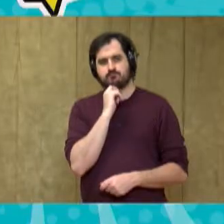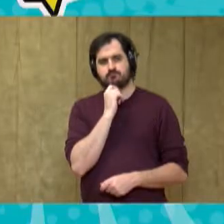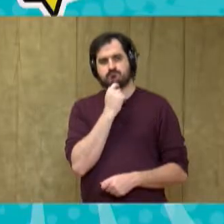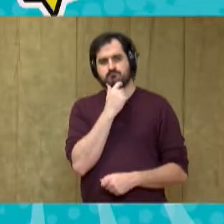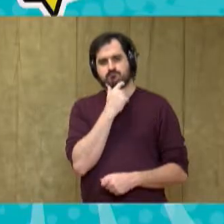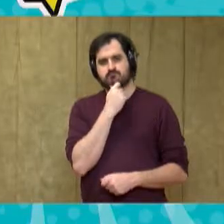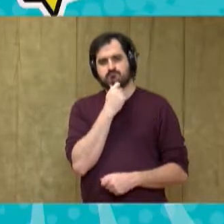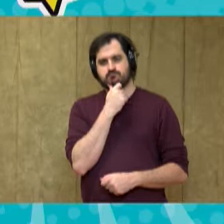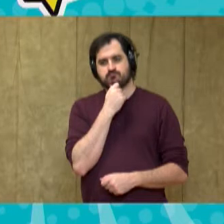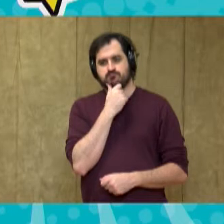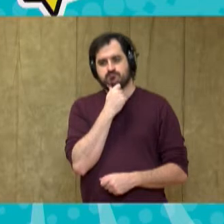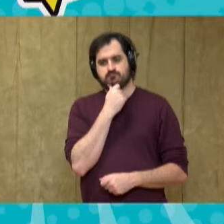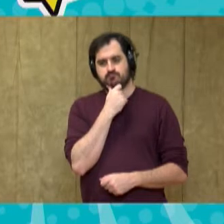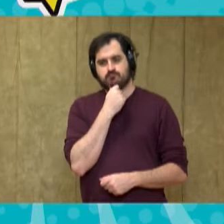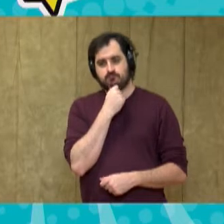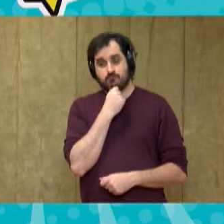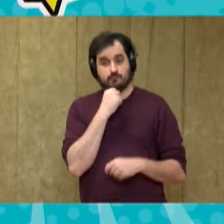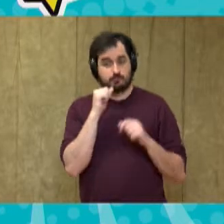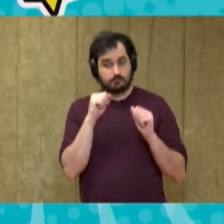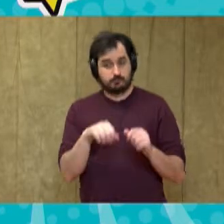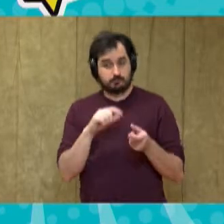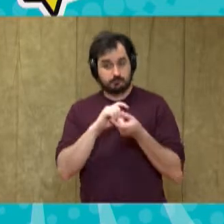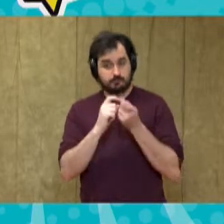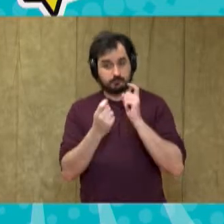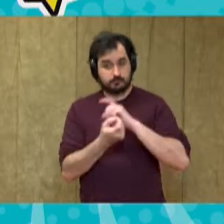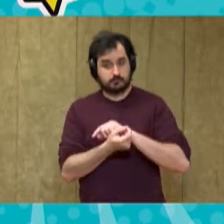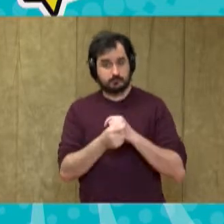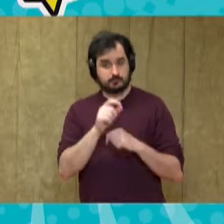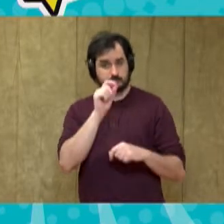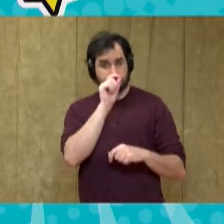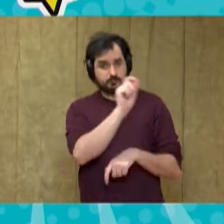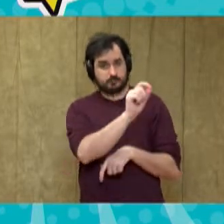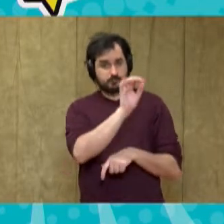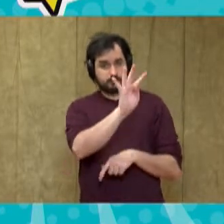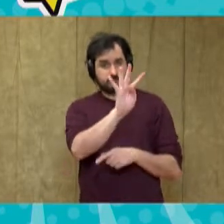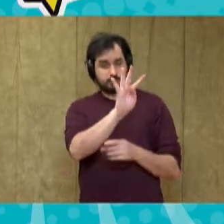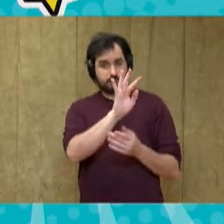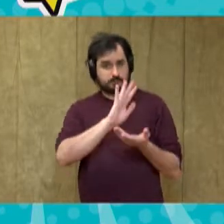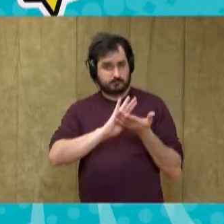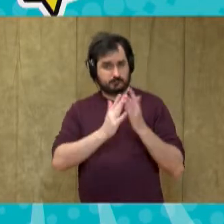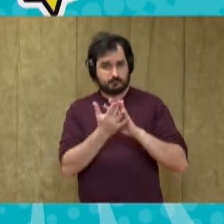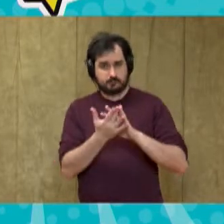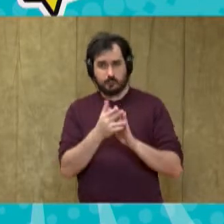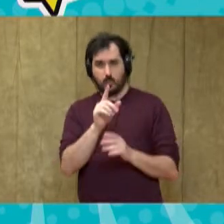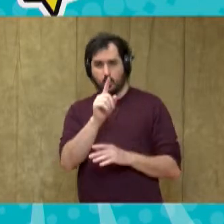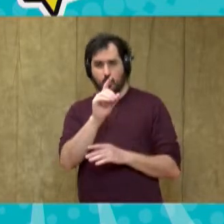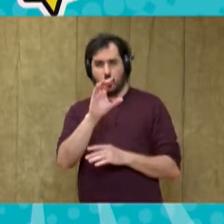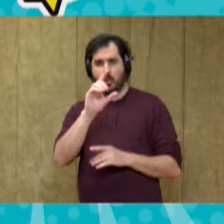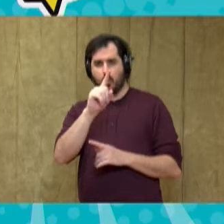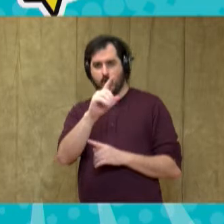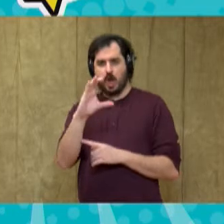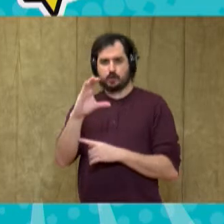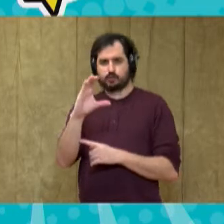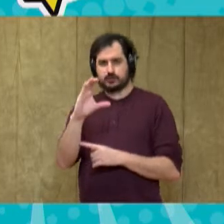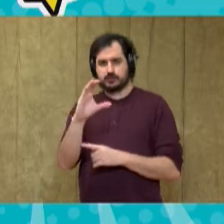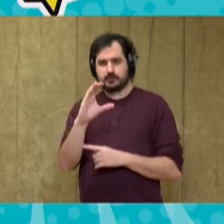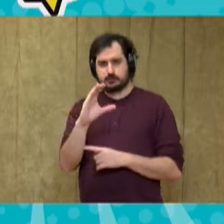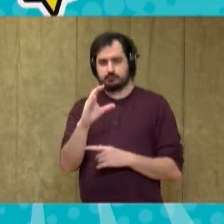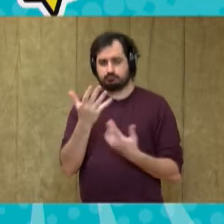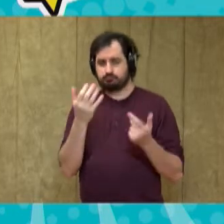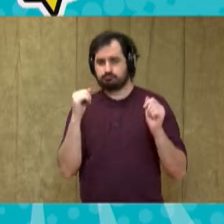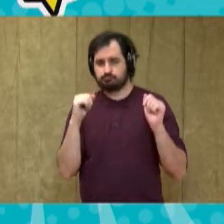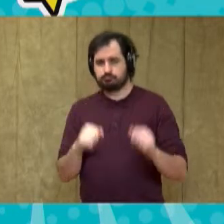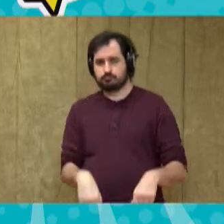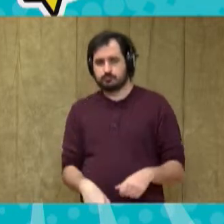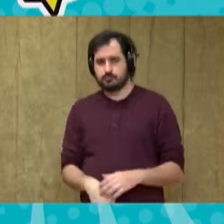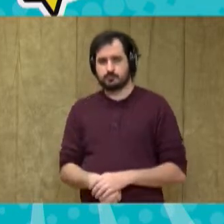Well, could you change 4 tenths to have hundredths? Absolutely. We know that 4 tenths is